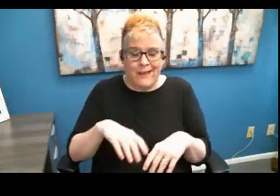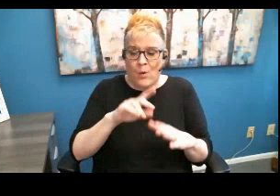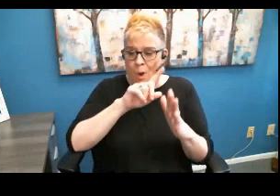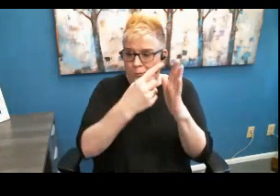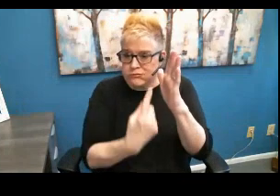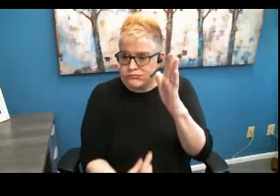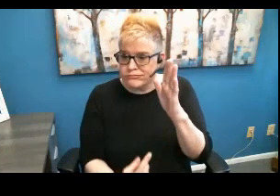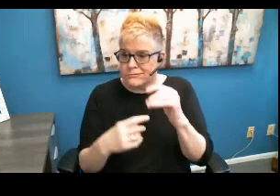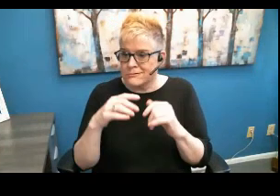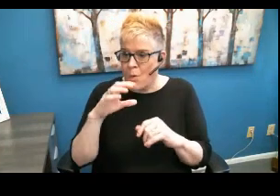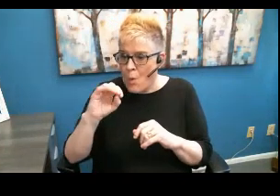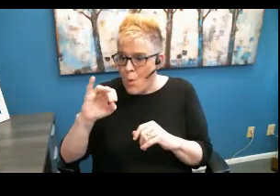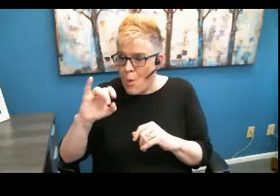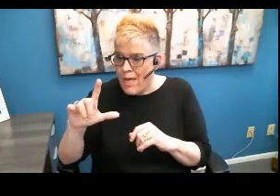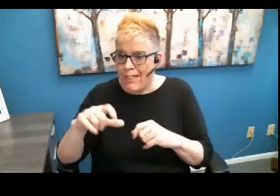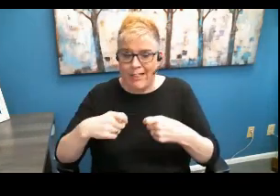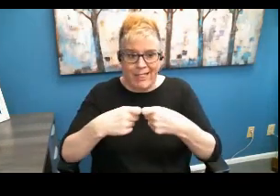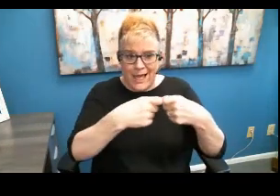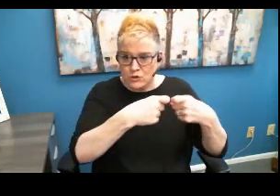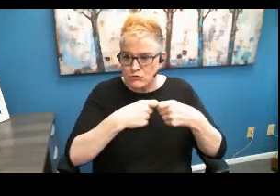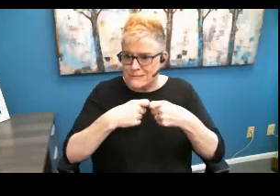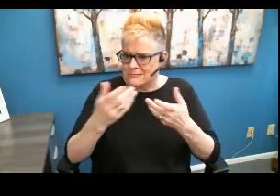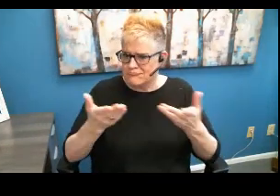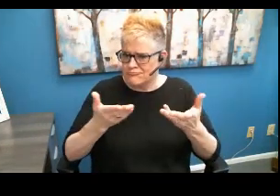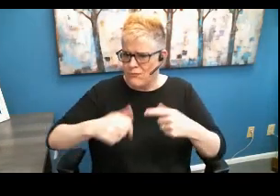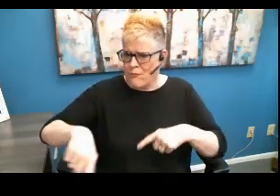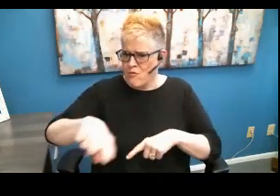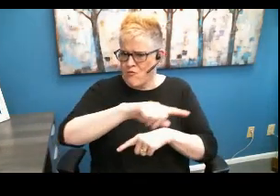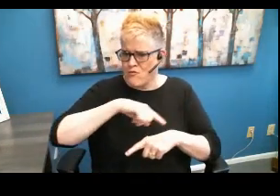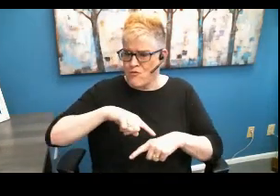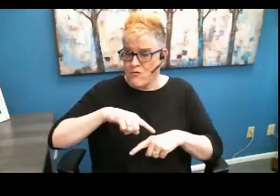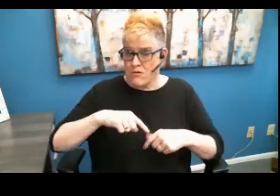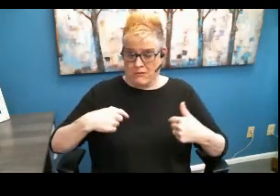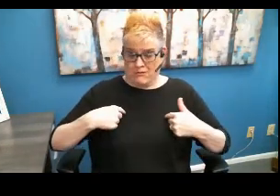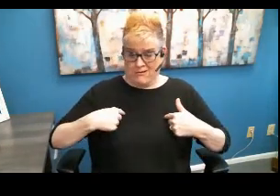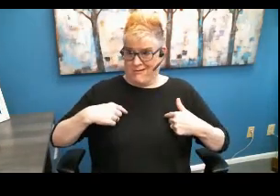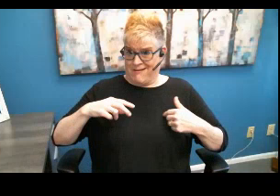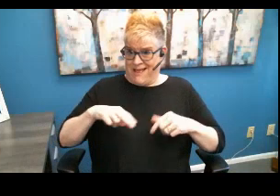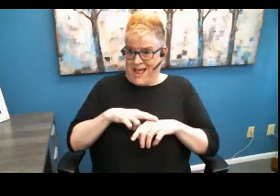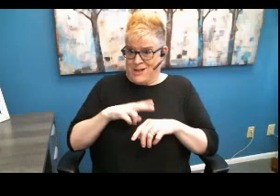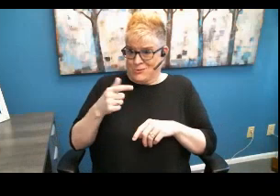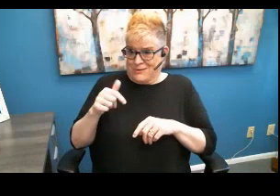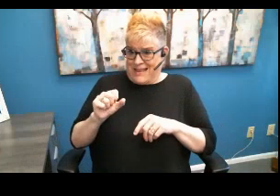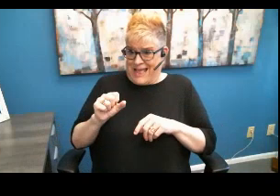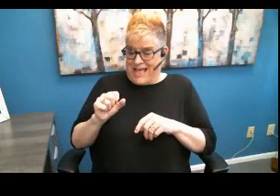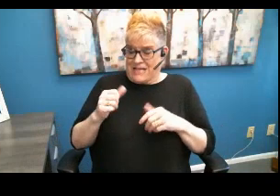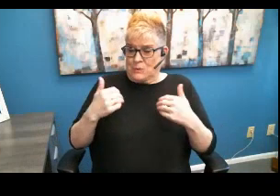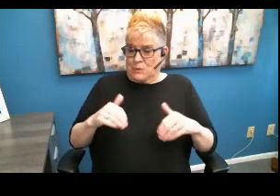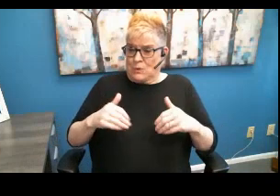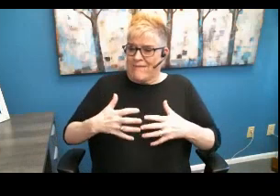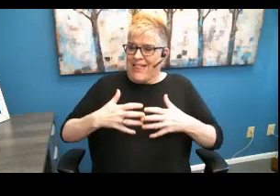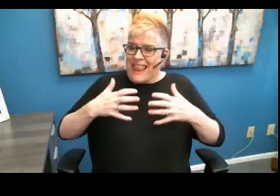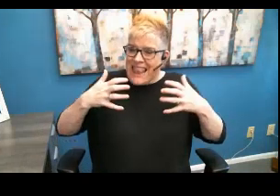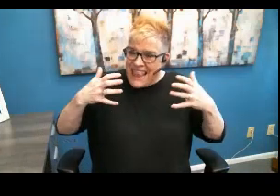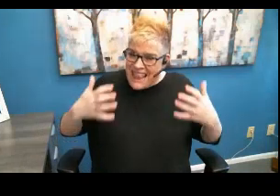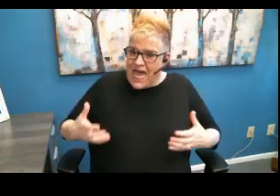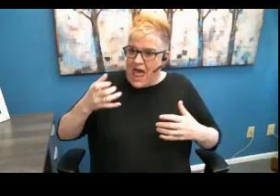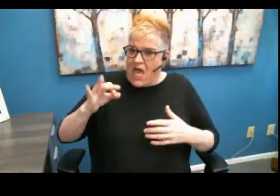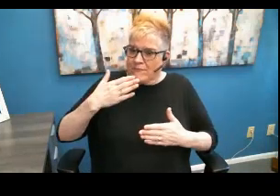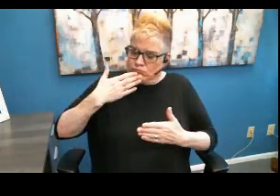or electricity, which serves everyone, where we are, we have even higher concentrations of natural gas. So I'm saying this so